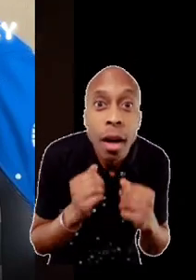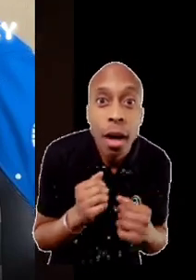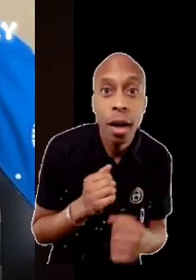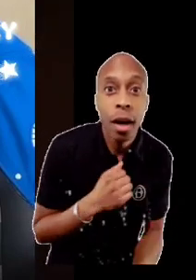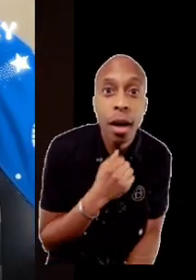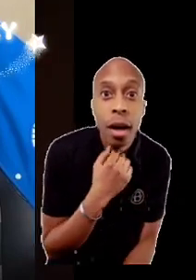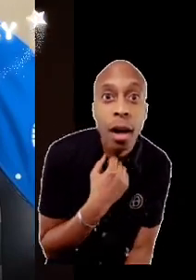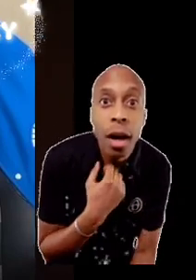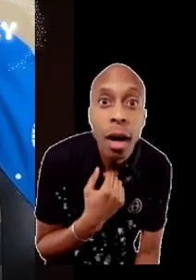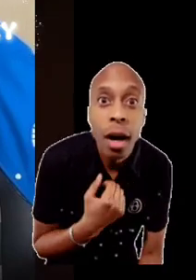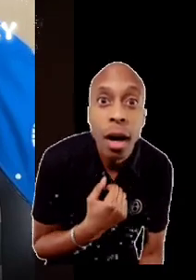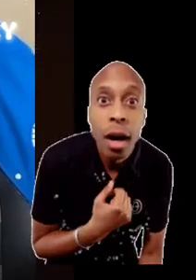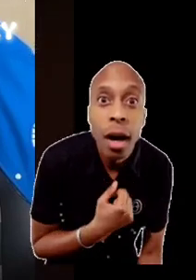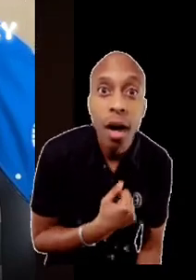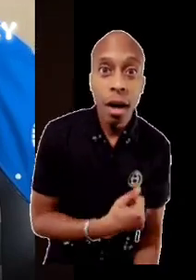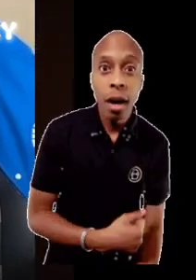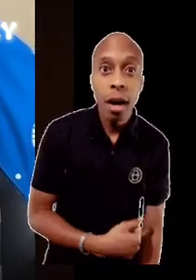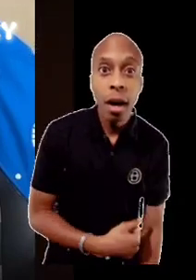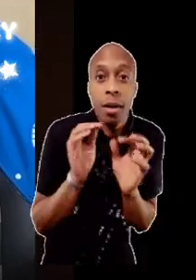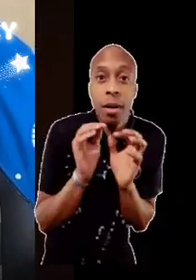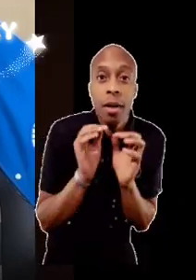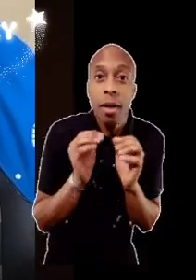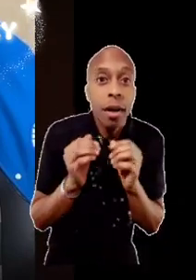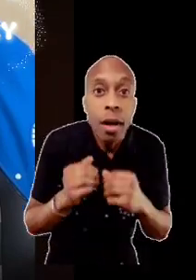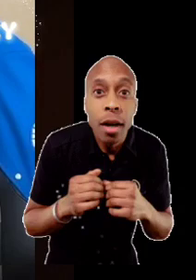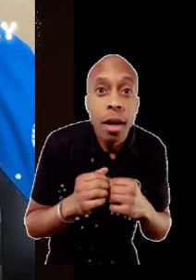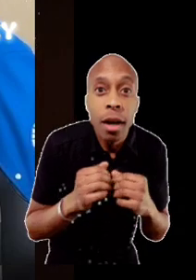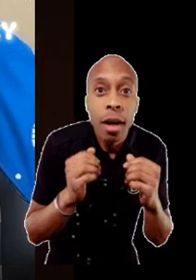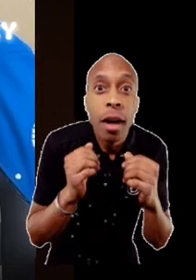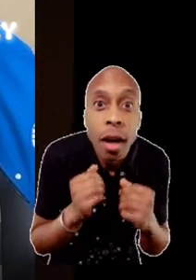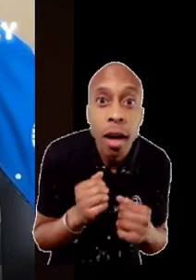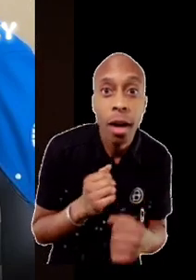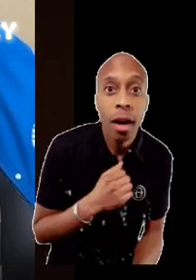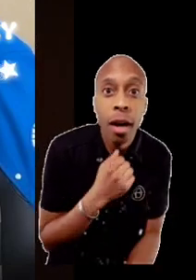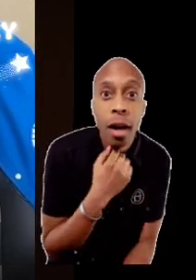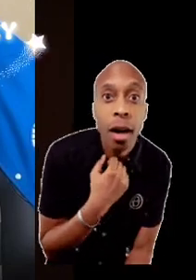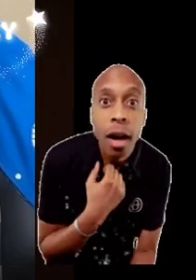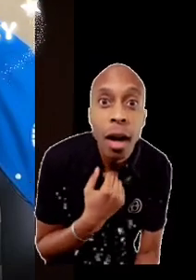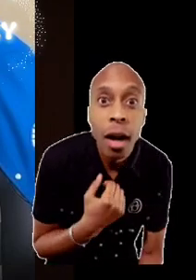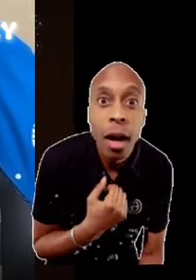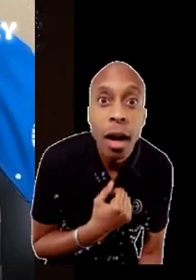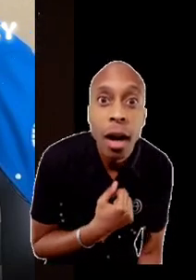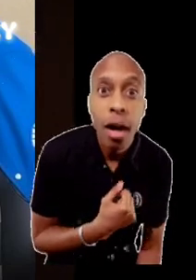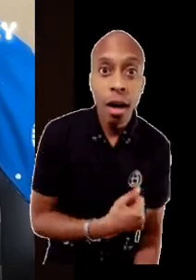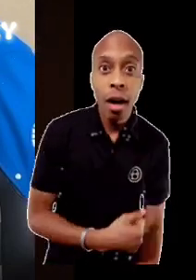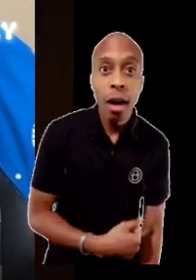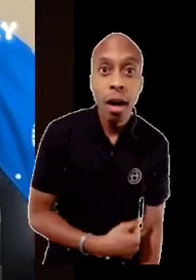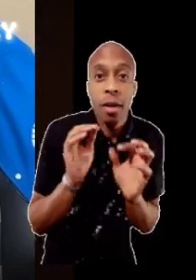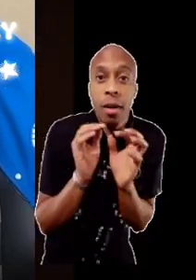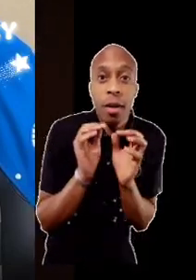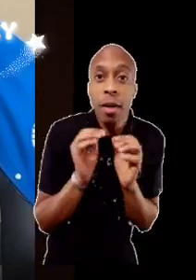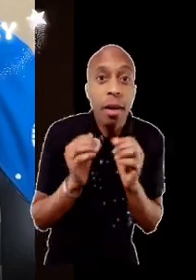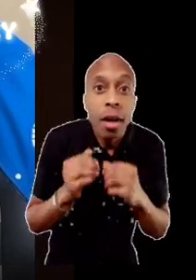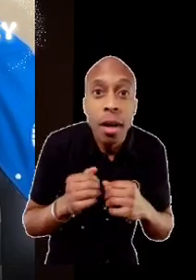Before my mother leave, she go right back to the woman. Oh, what? Heaven gate is open.